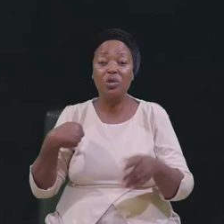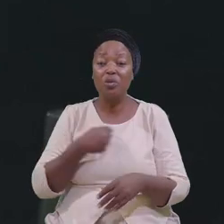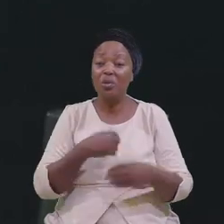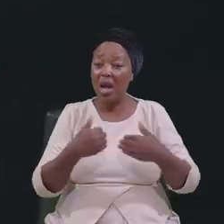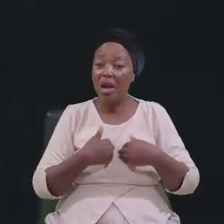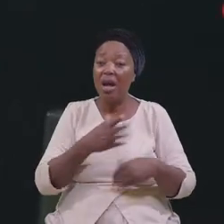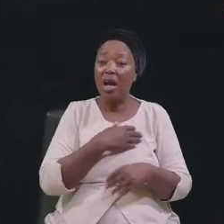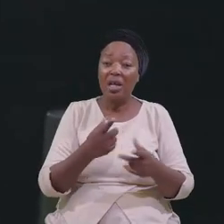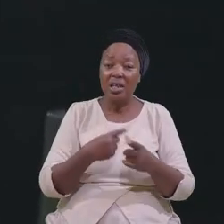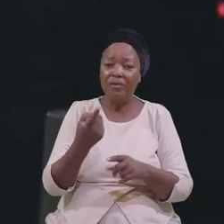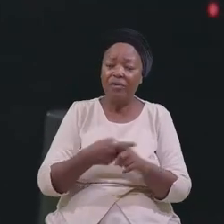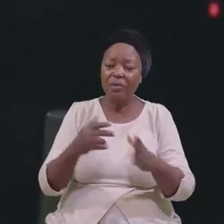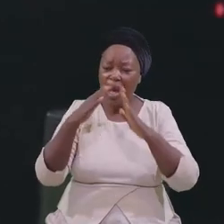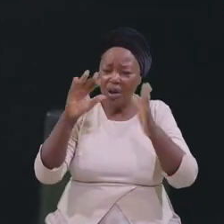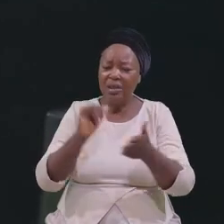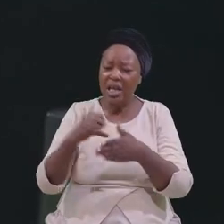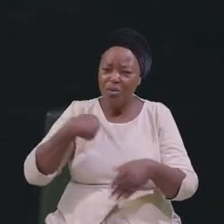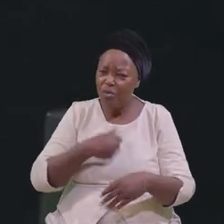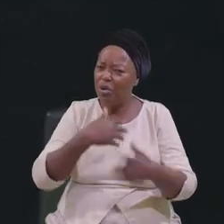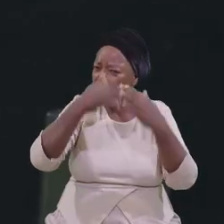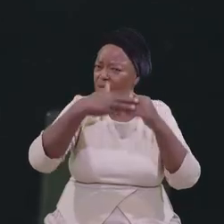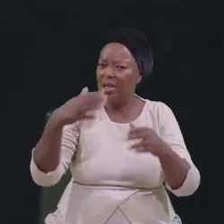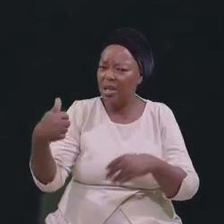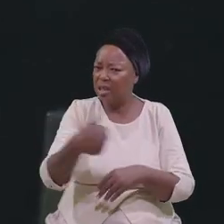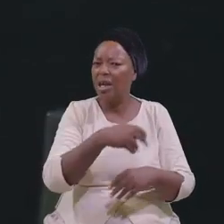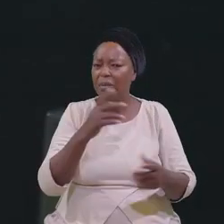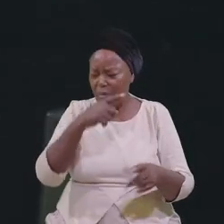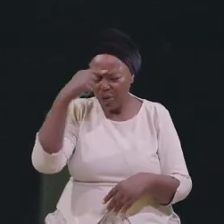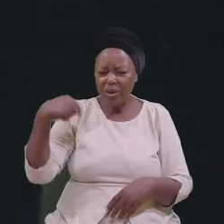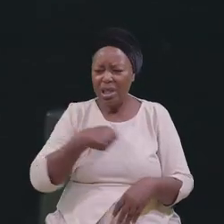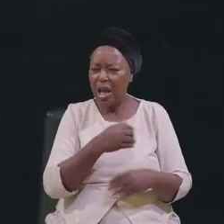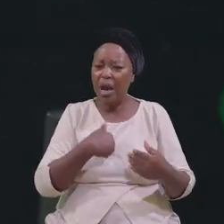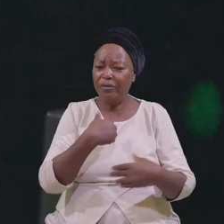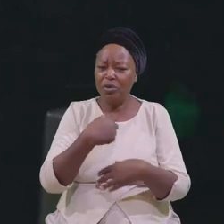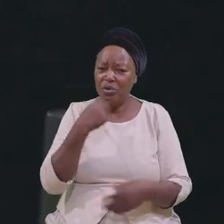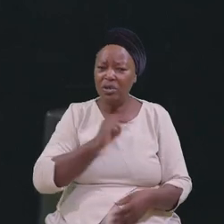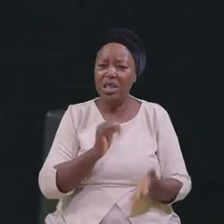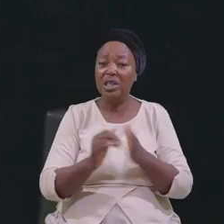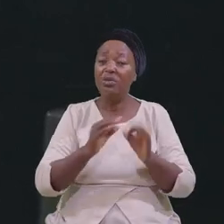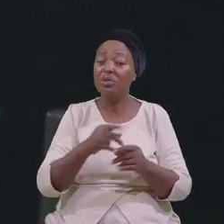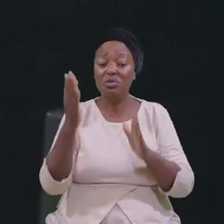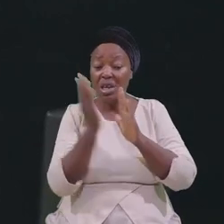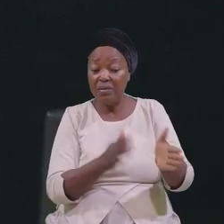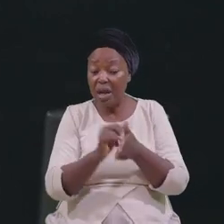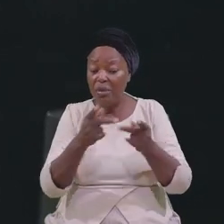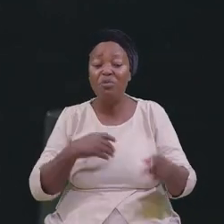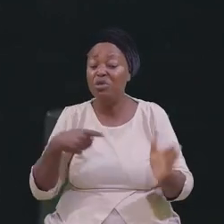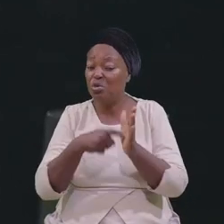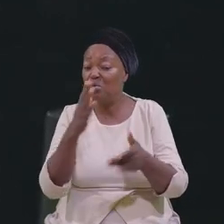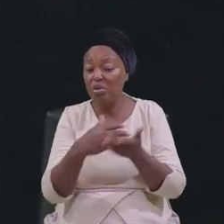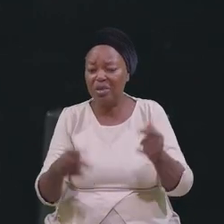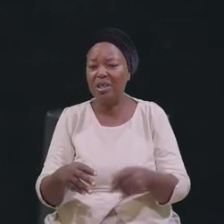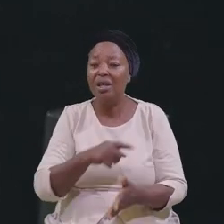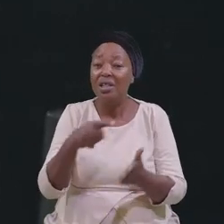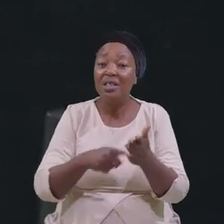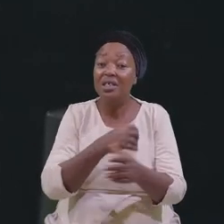the house we built. Because they said, if you don't quit, we will show you something. This year, nobody will be able